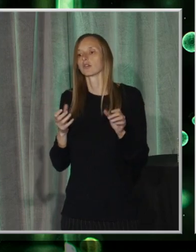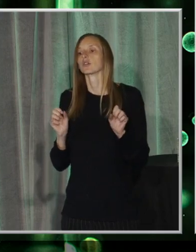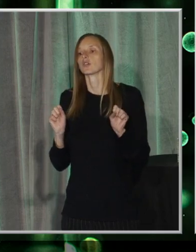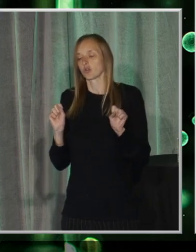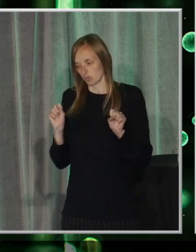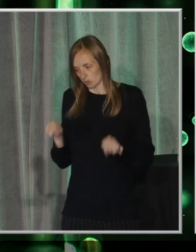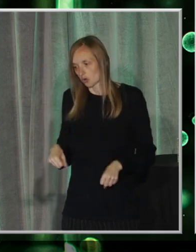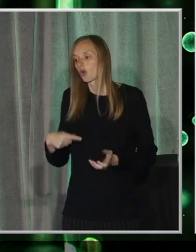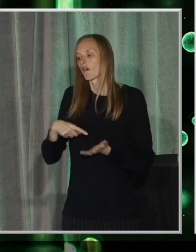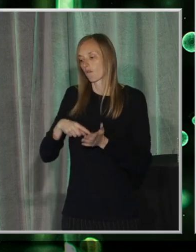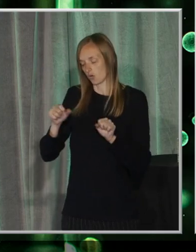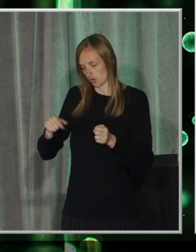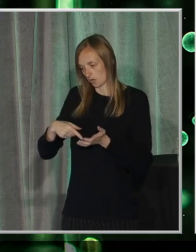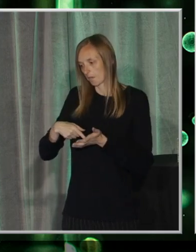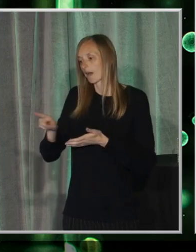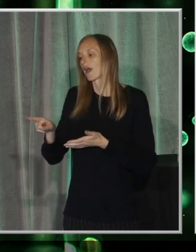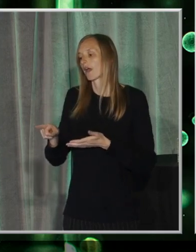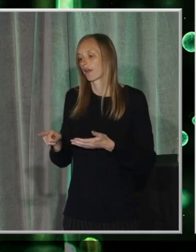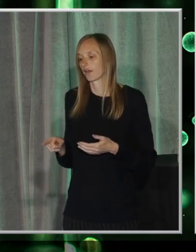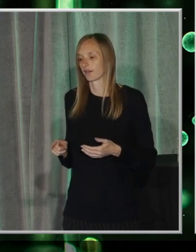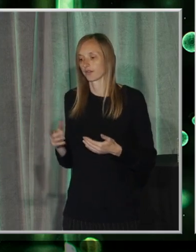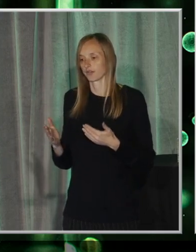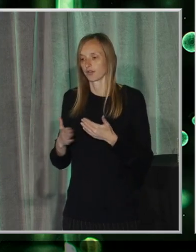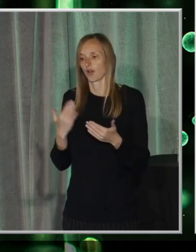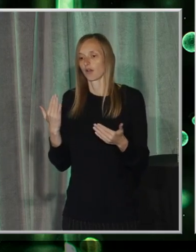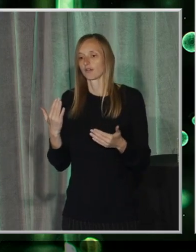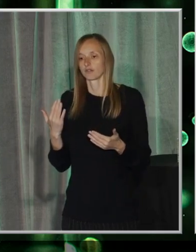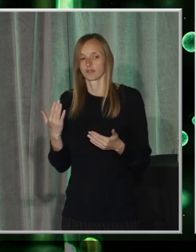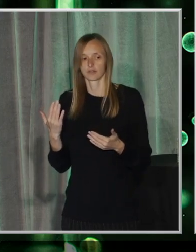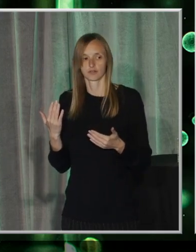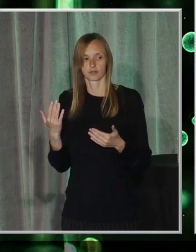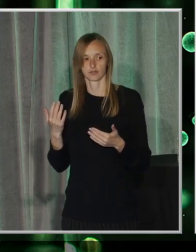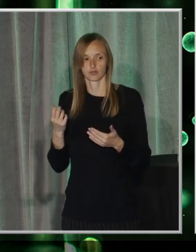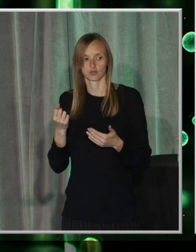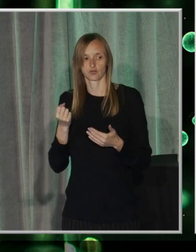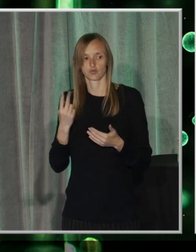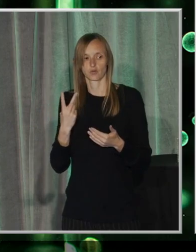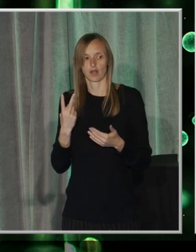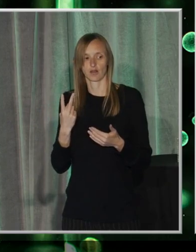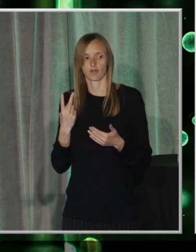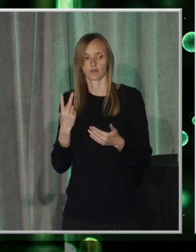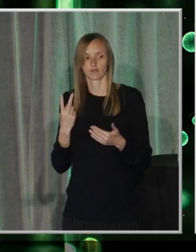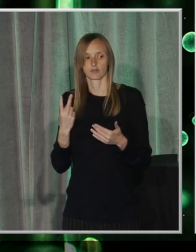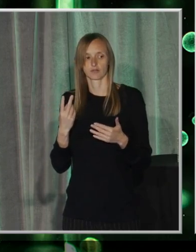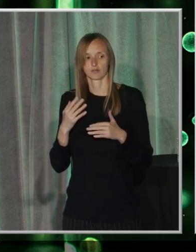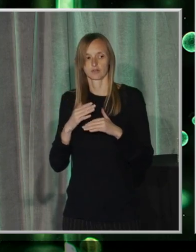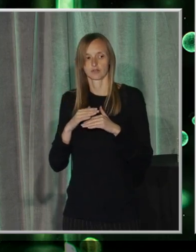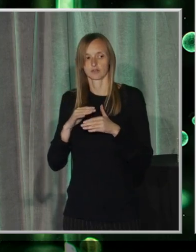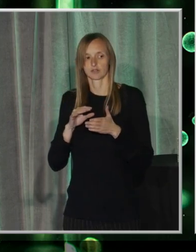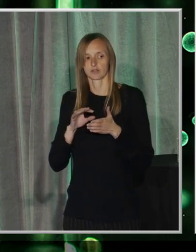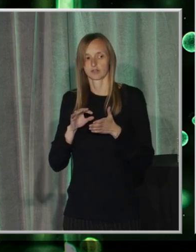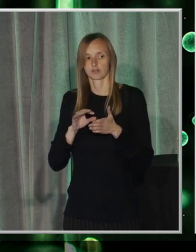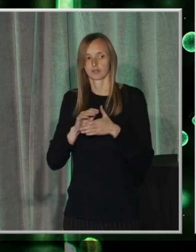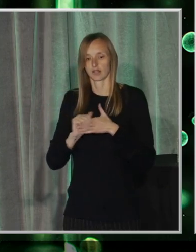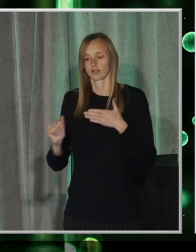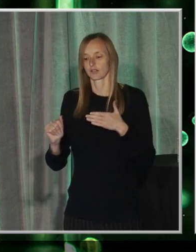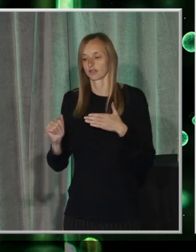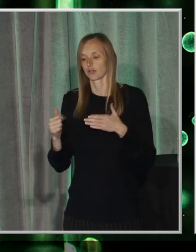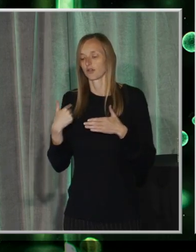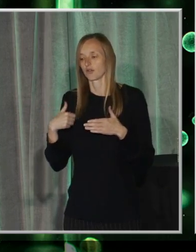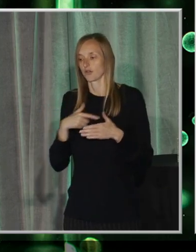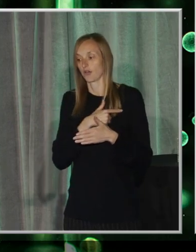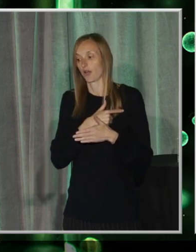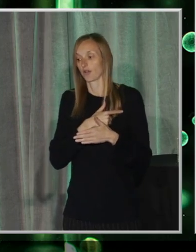will be able to pay. This is almost 12 London francs. So we also considered the amount